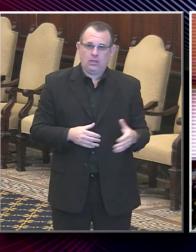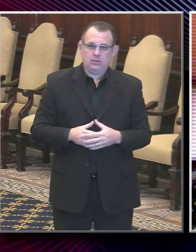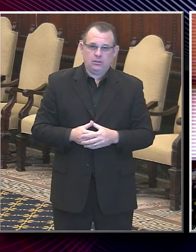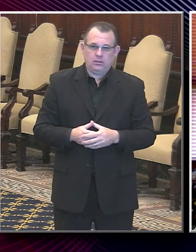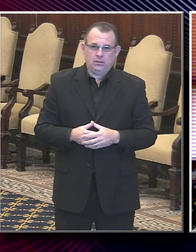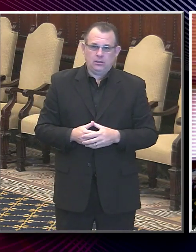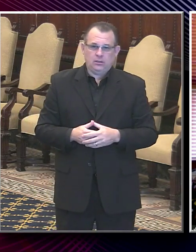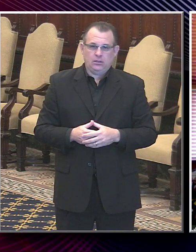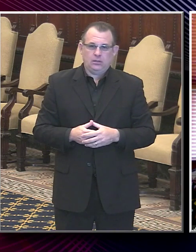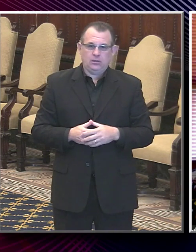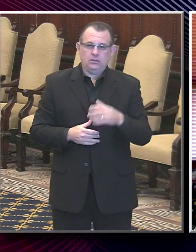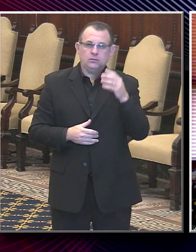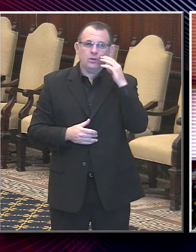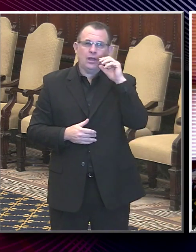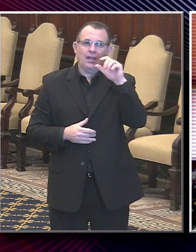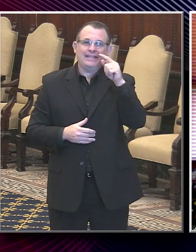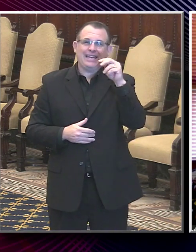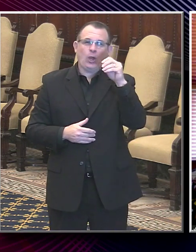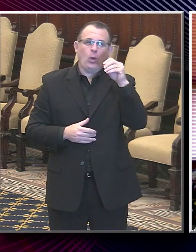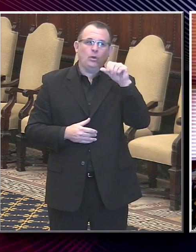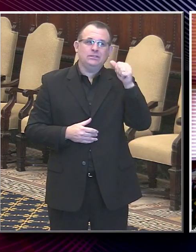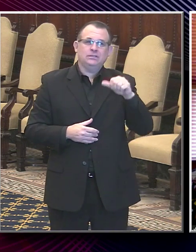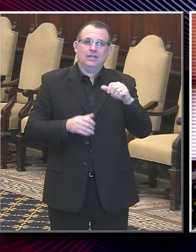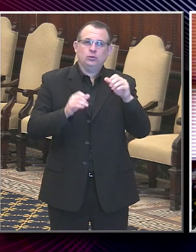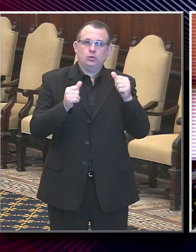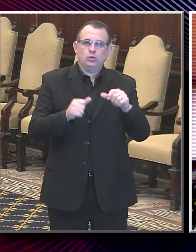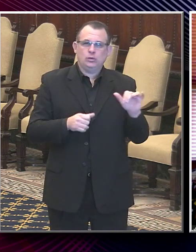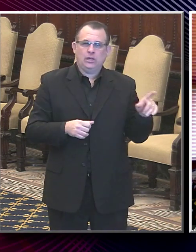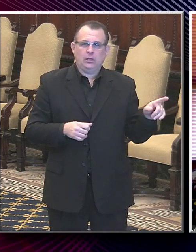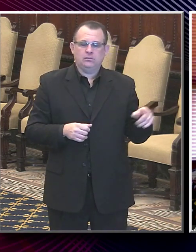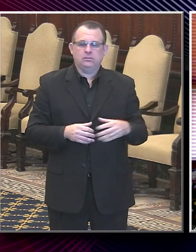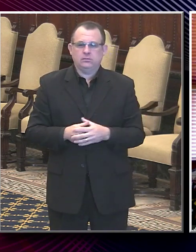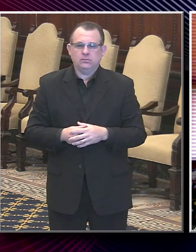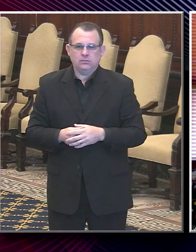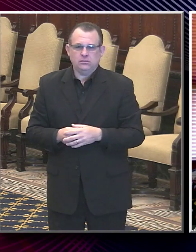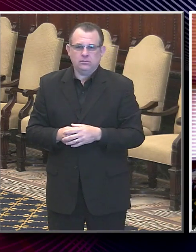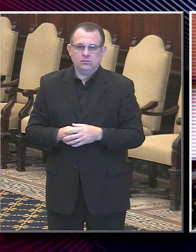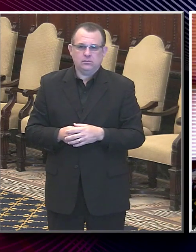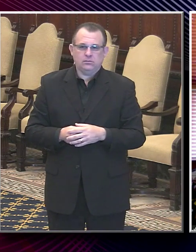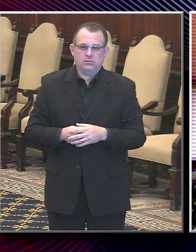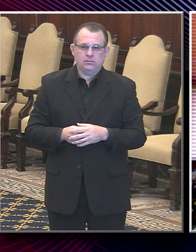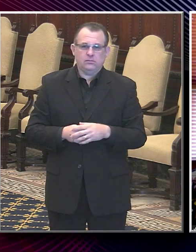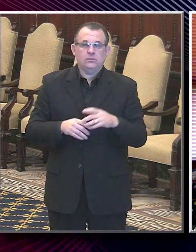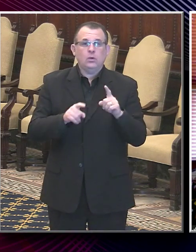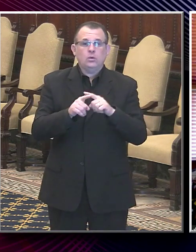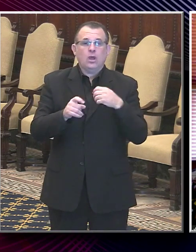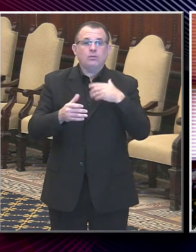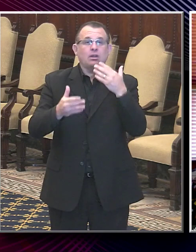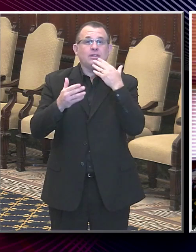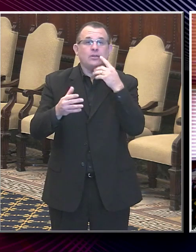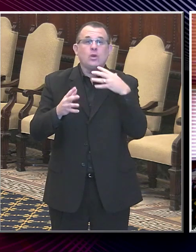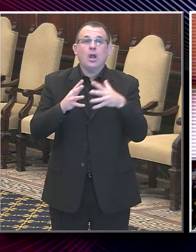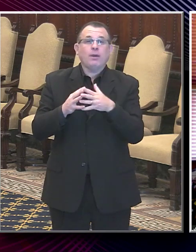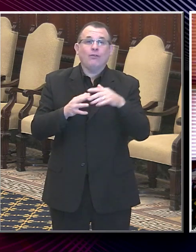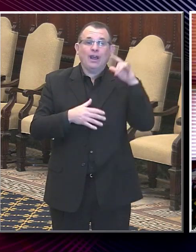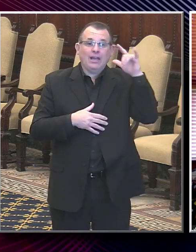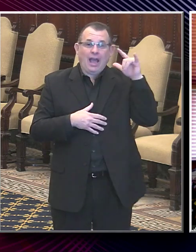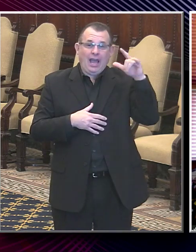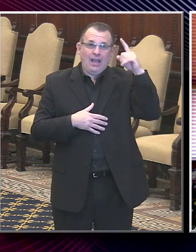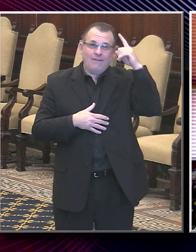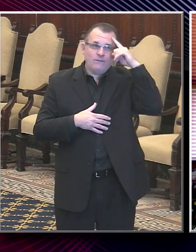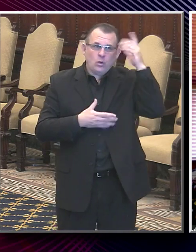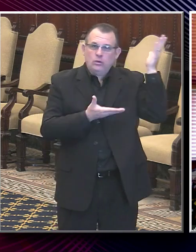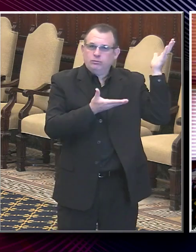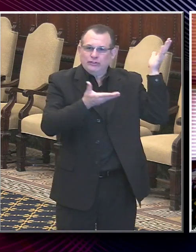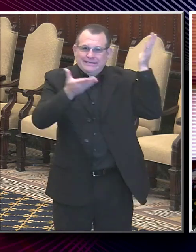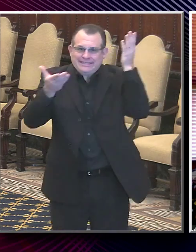show generosity during these difficult times. This past week, we received a huge donation from American Airlines, who delivered pallets of juice,